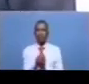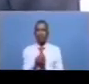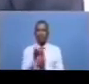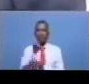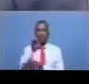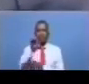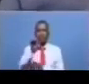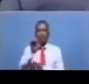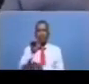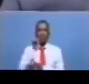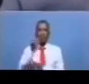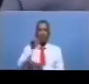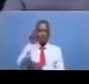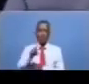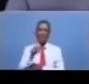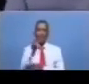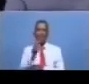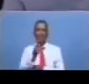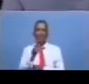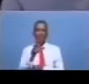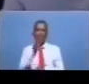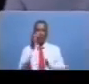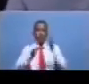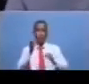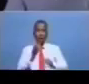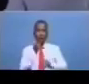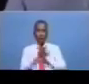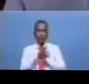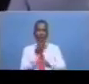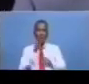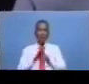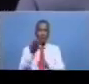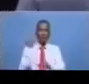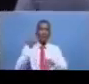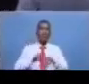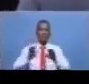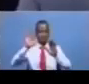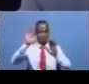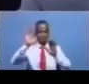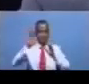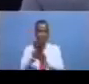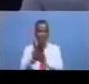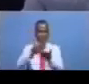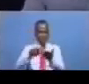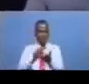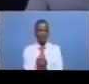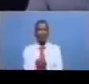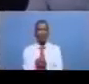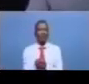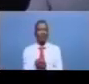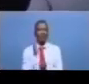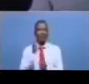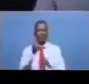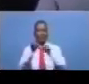having intimated to the court that she will be available for cross-examination to answer certain questions that are pertinent and